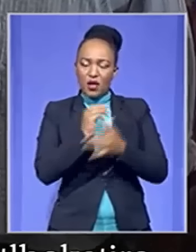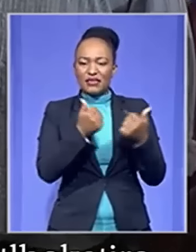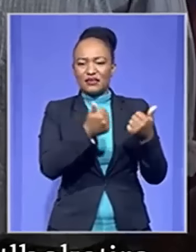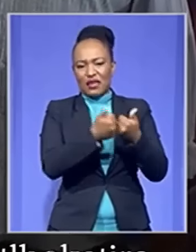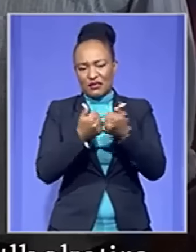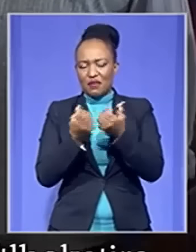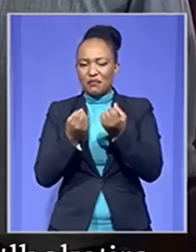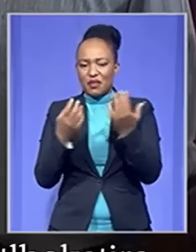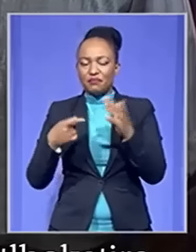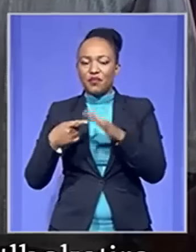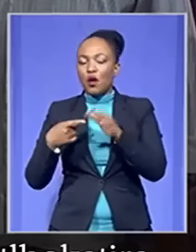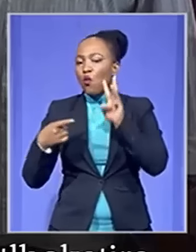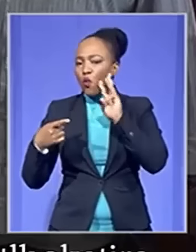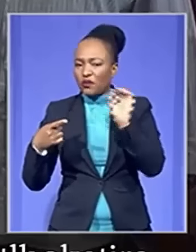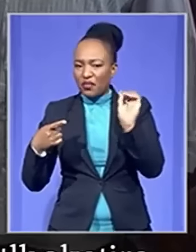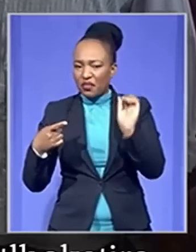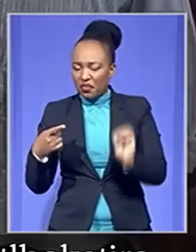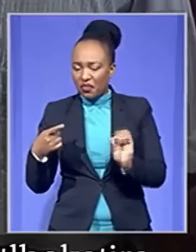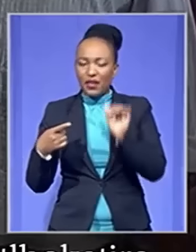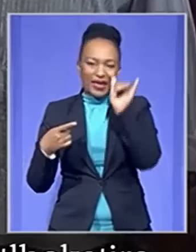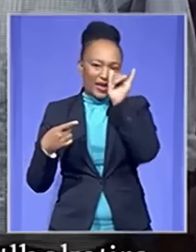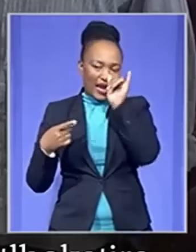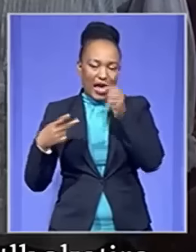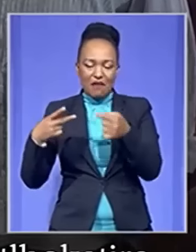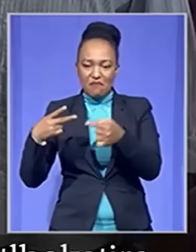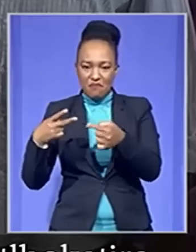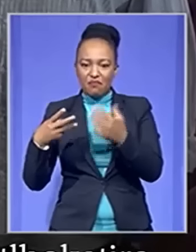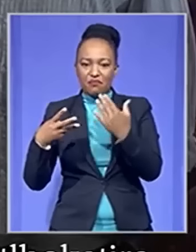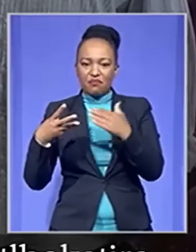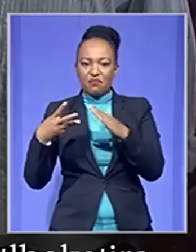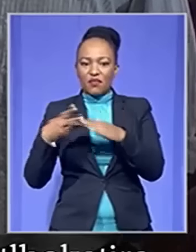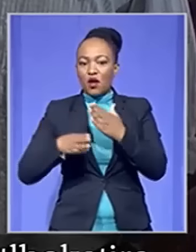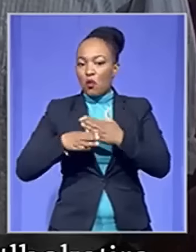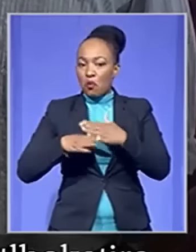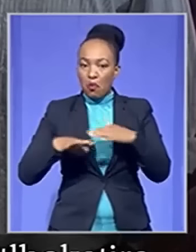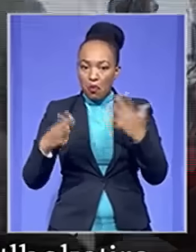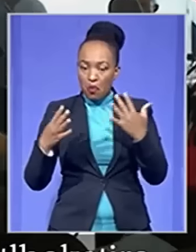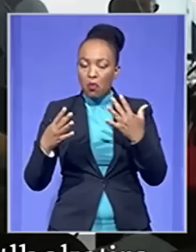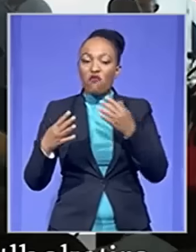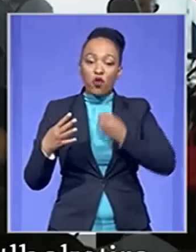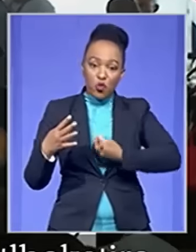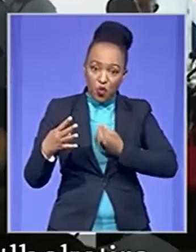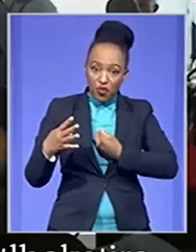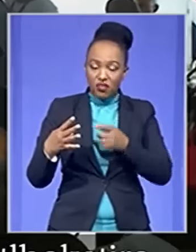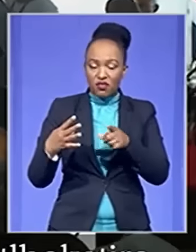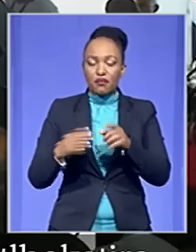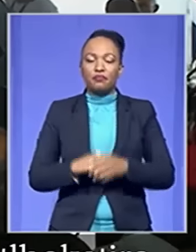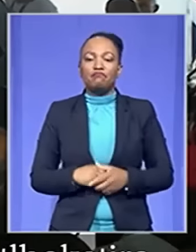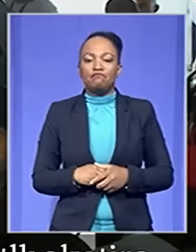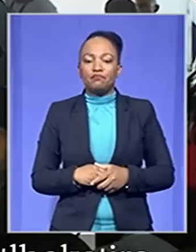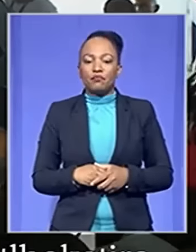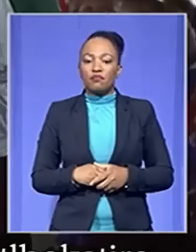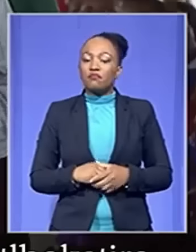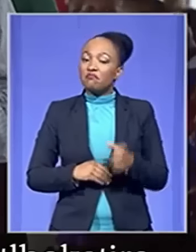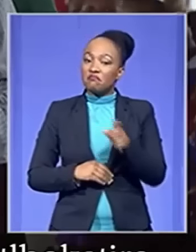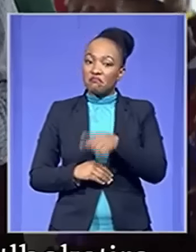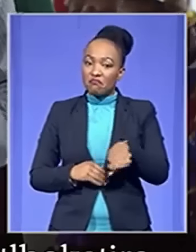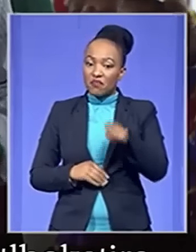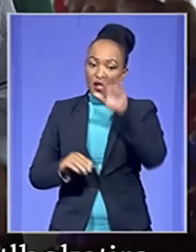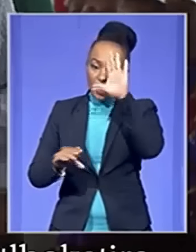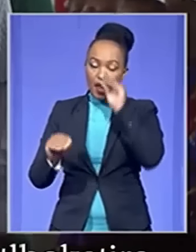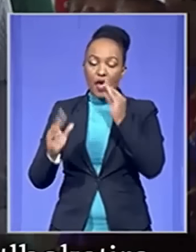akaretsa tlhokego ya metsi, bosenyi ga mmogo le botlhokatiro jwa bašwa. Barutabana ba ba tshwenyegile le bona ba dirisitse tšhono